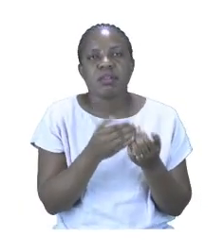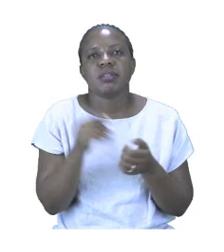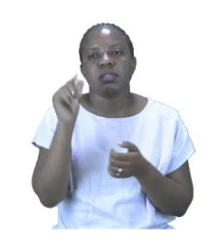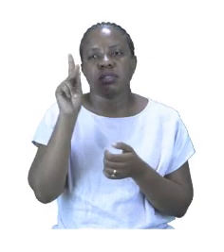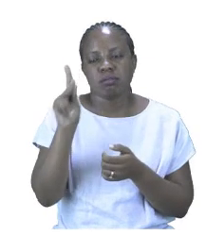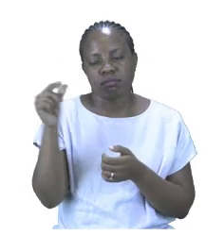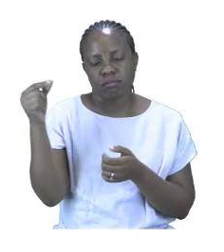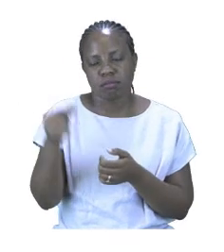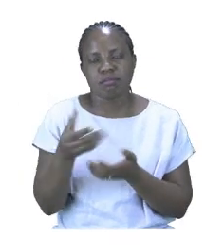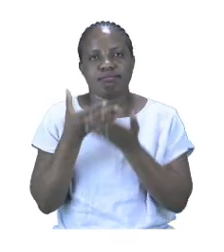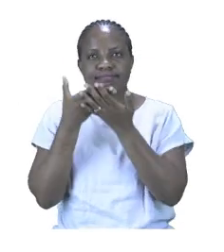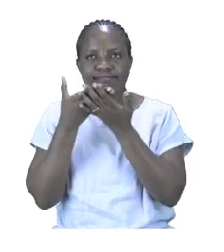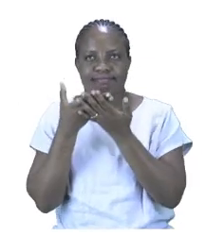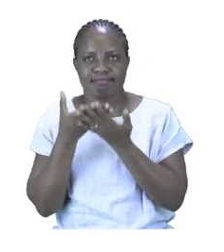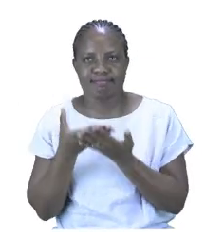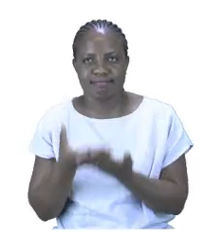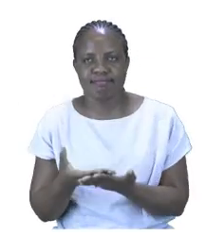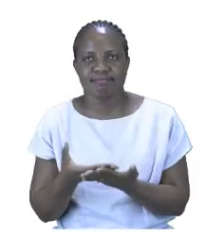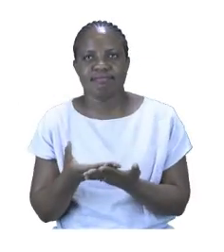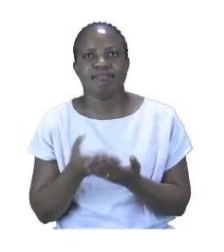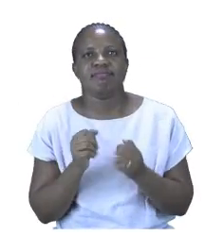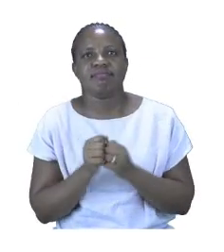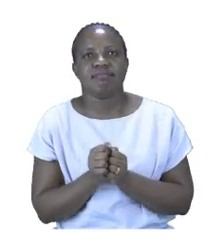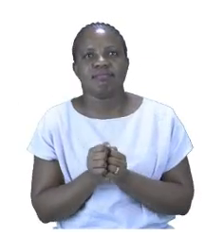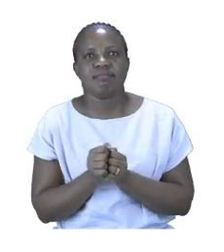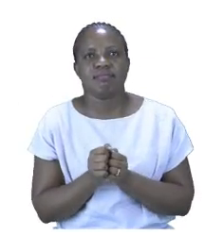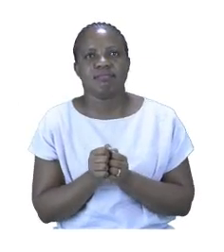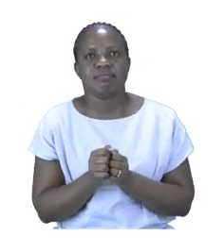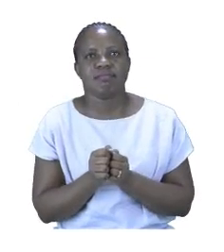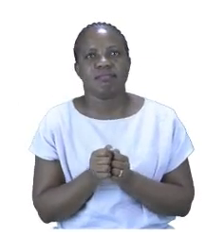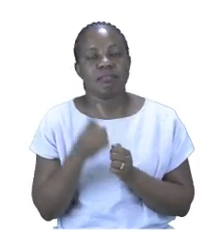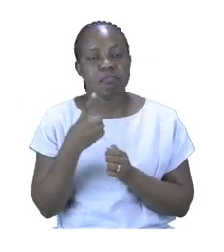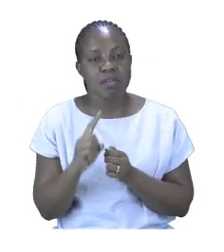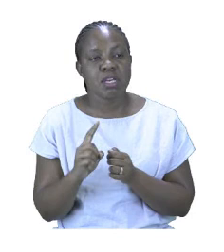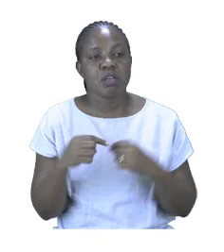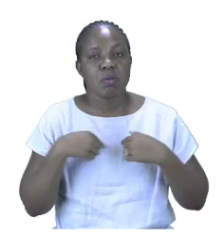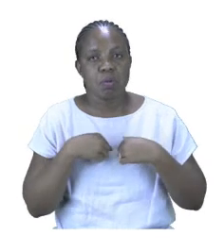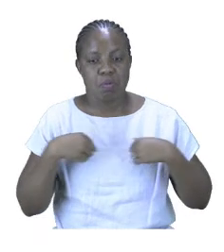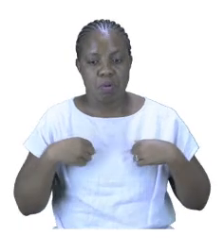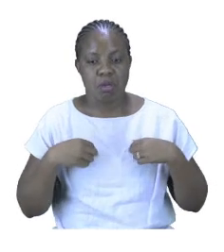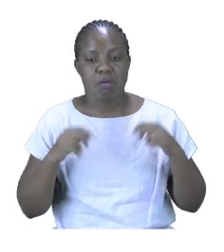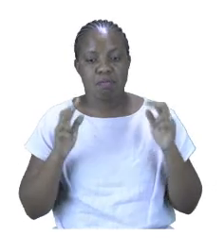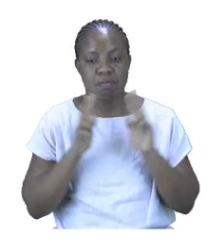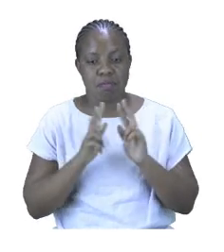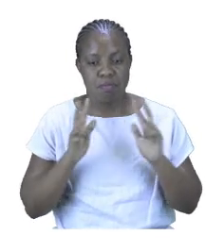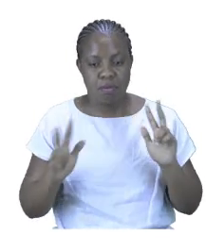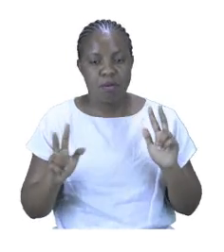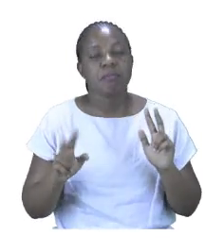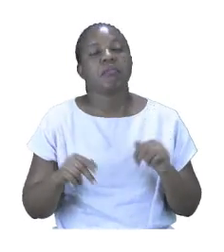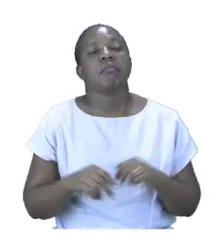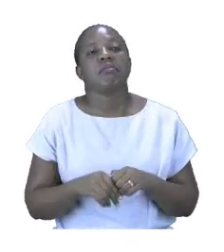the way we weigh ourselves is using kilograms. So that can give you an